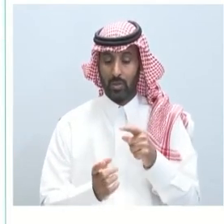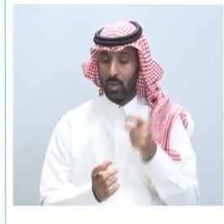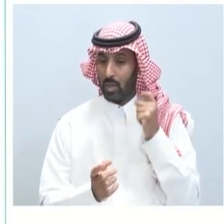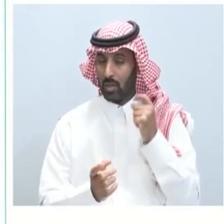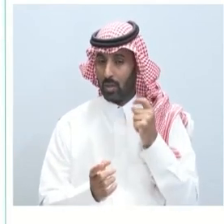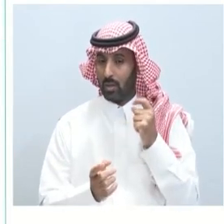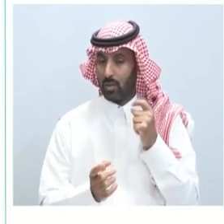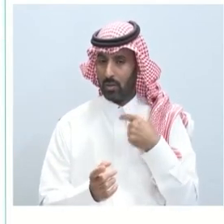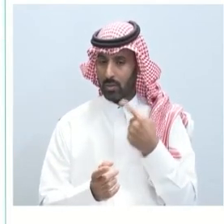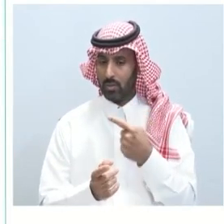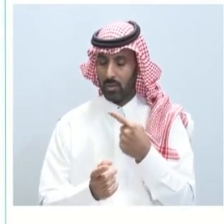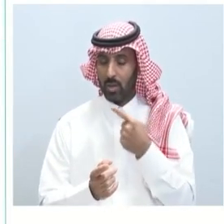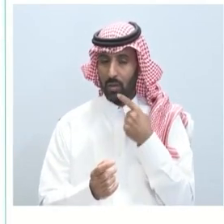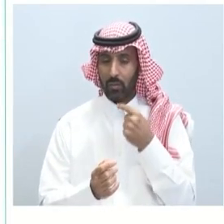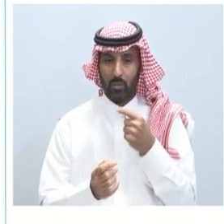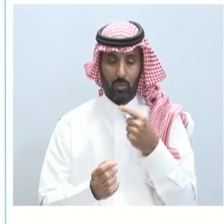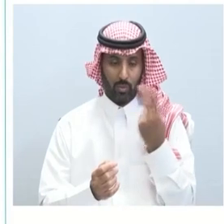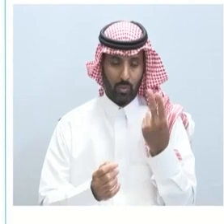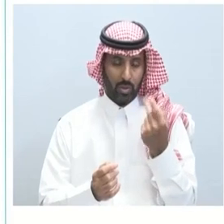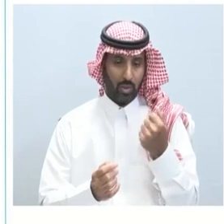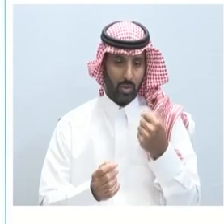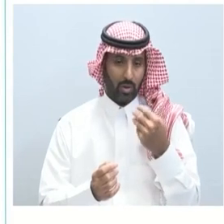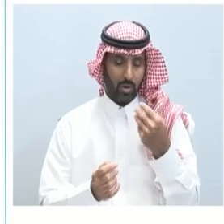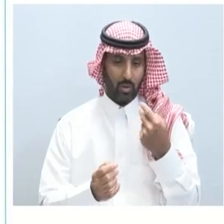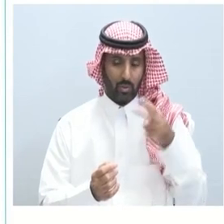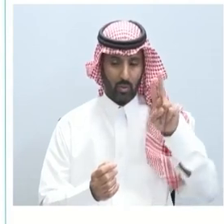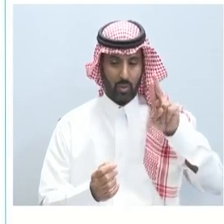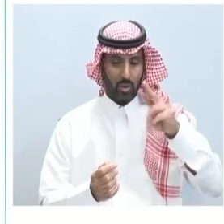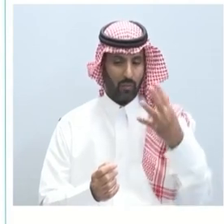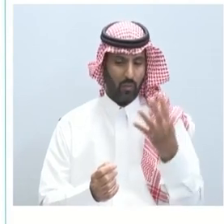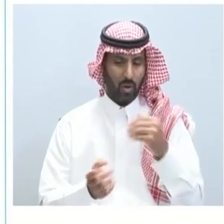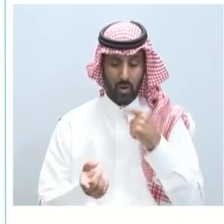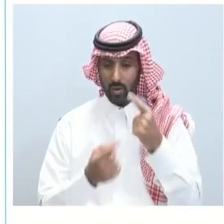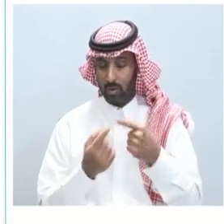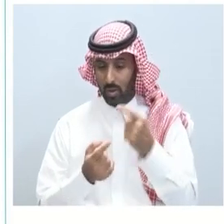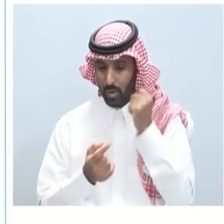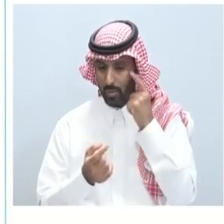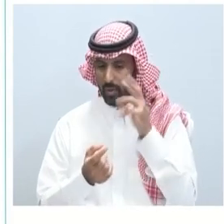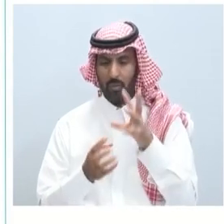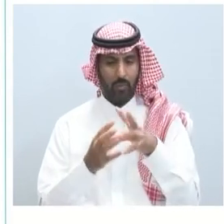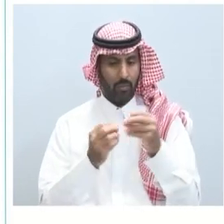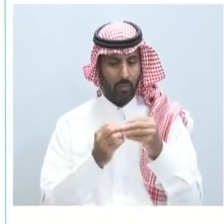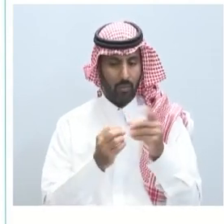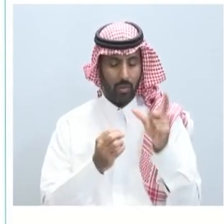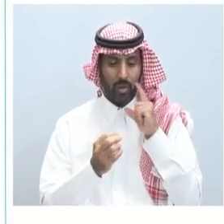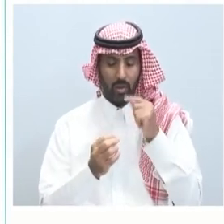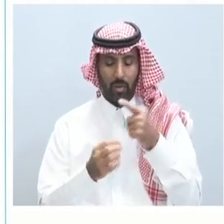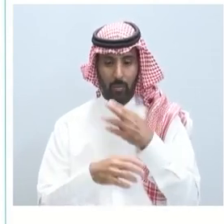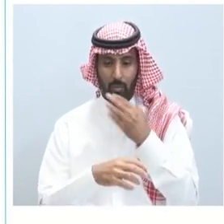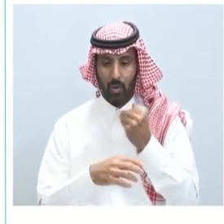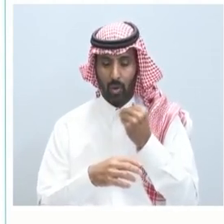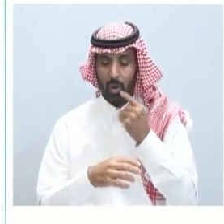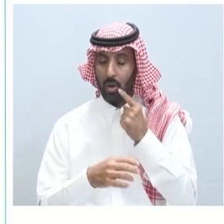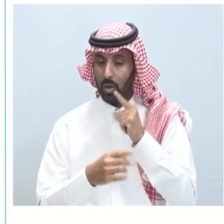of unit 4, of course. Today's objectives to identify the meaning of moral